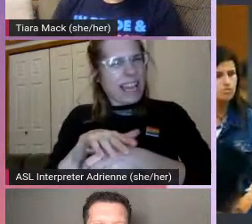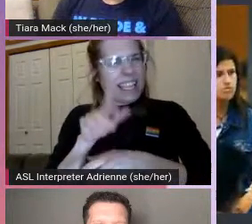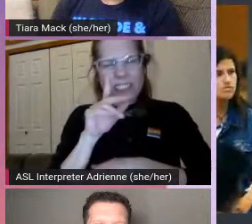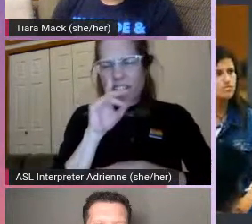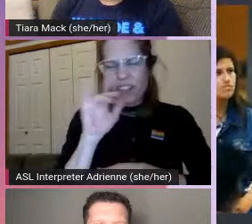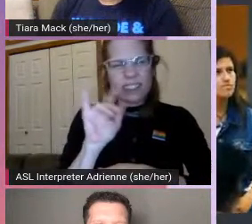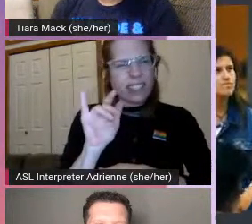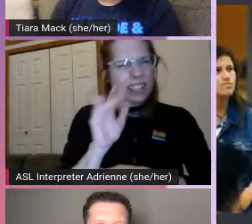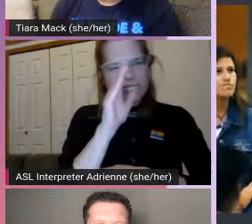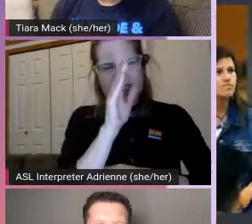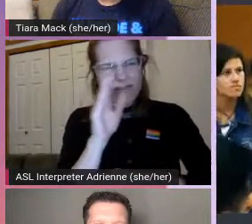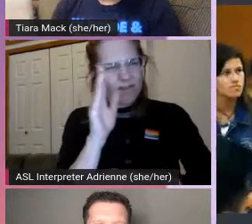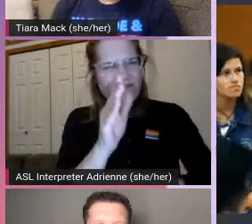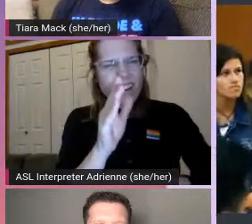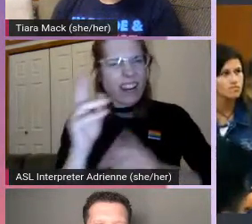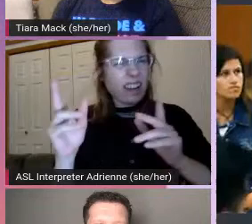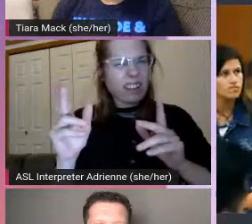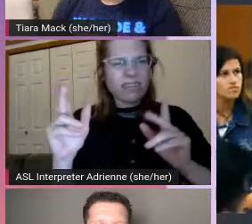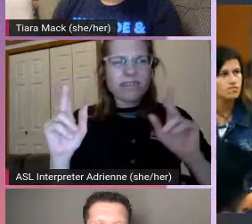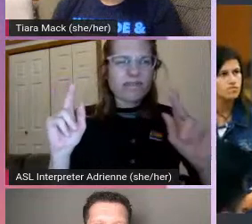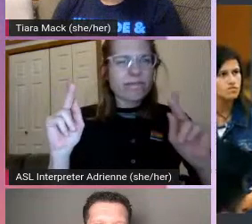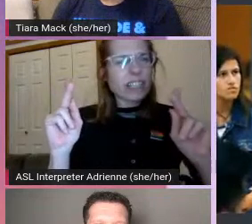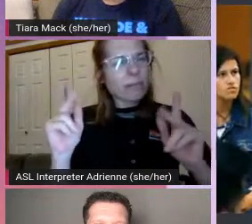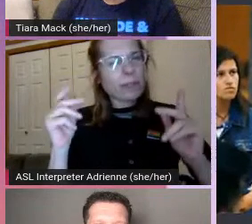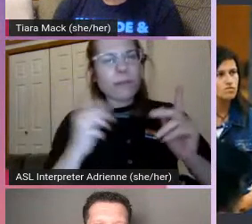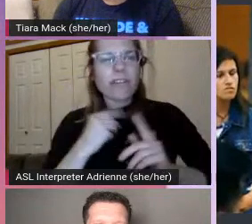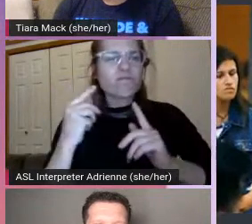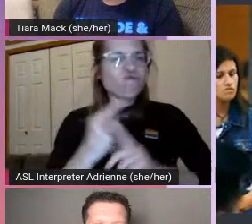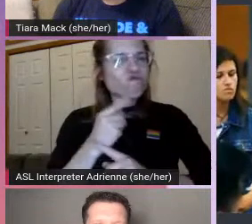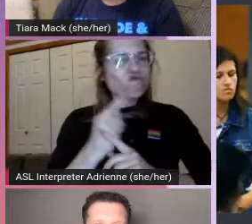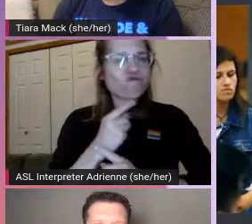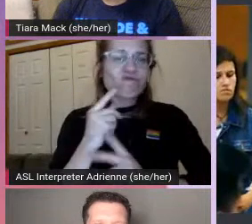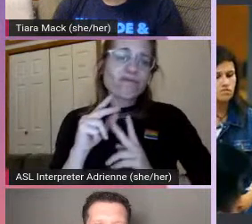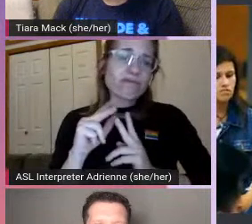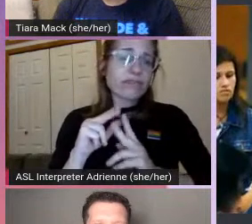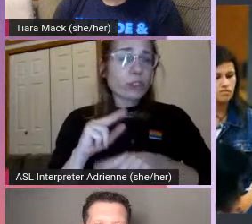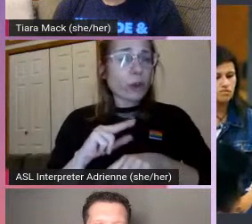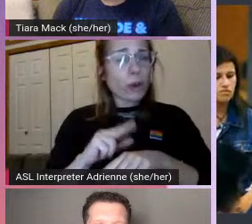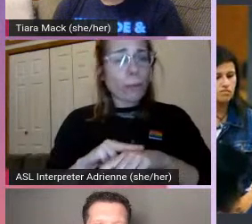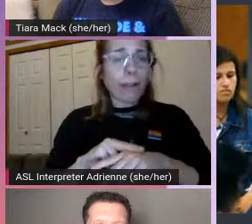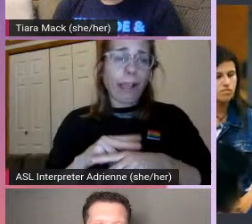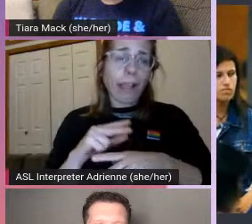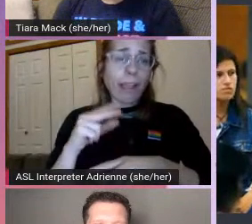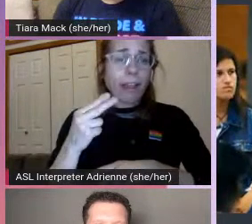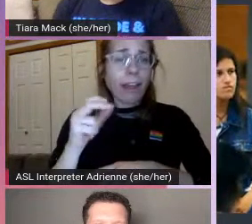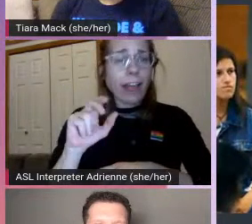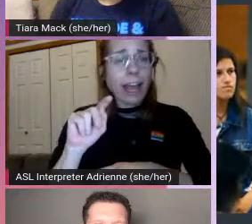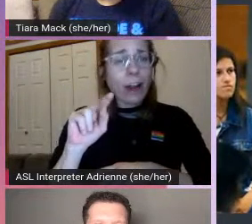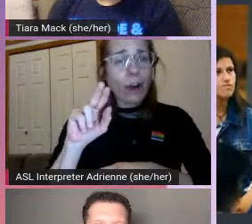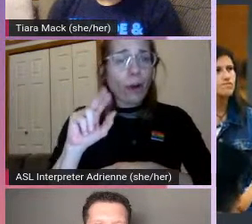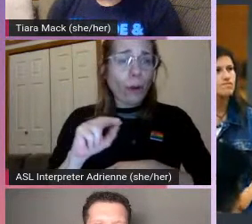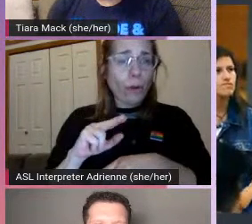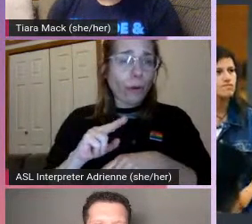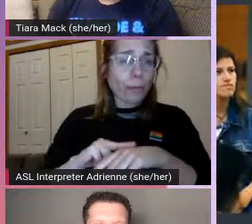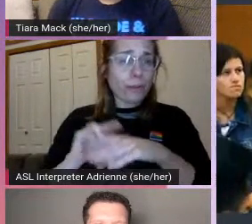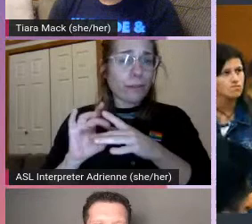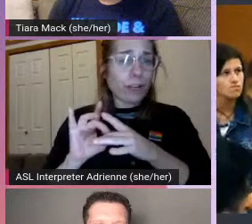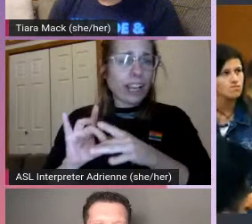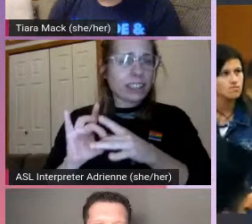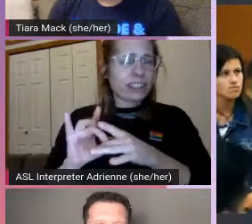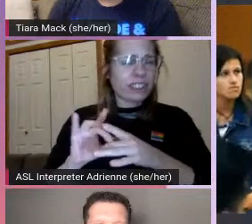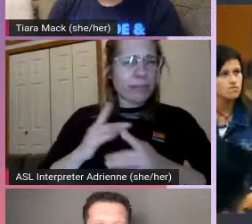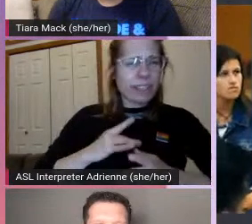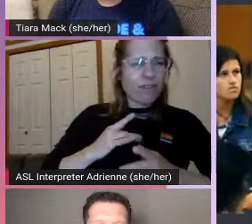heteronormative intimate relationships. And so it really took me a while to find my own voice in that movement. It was